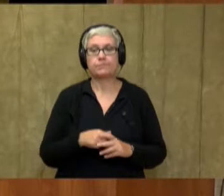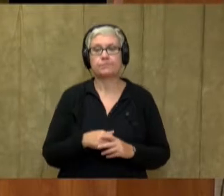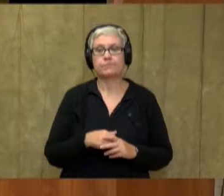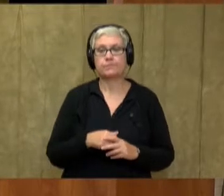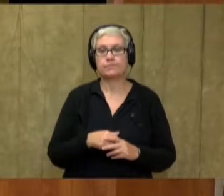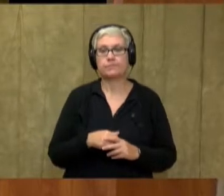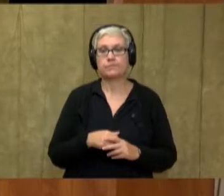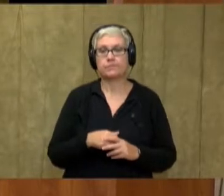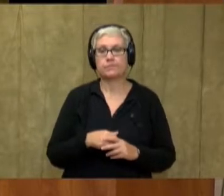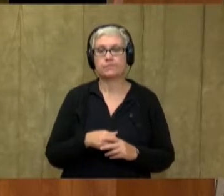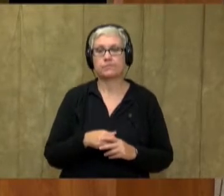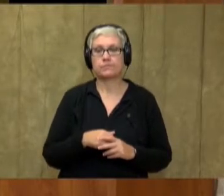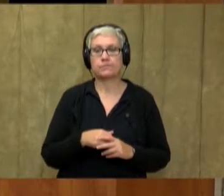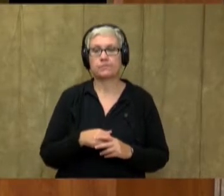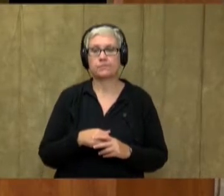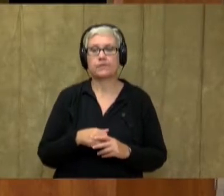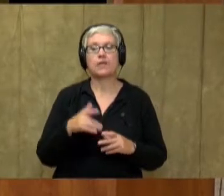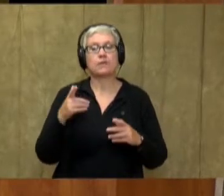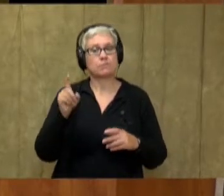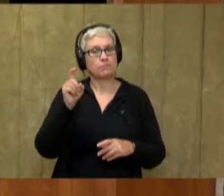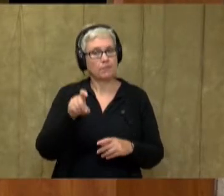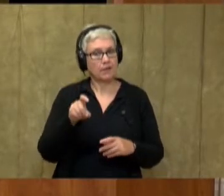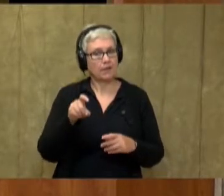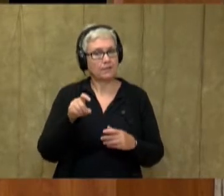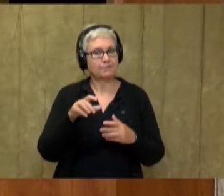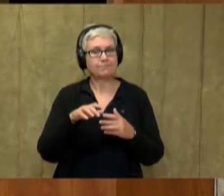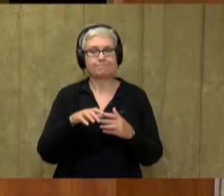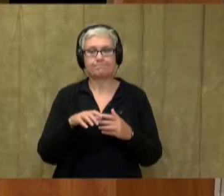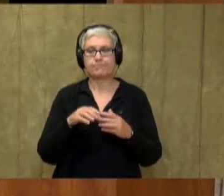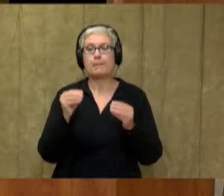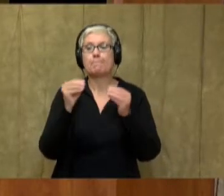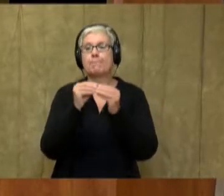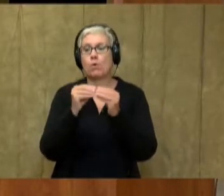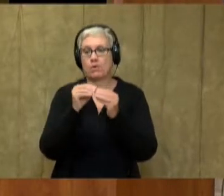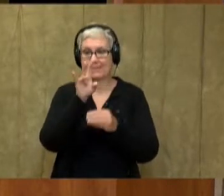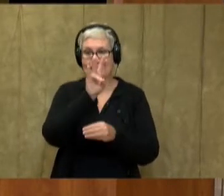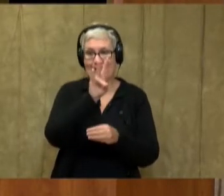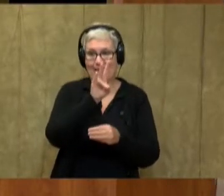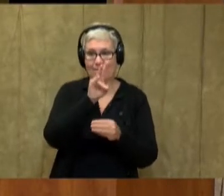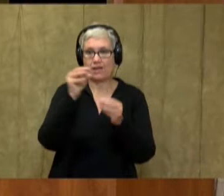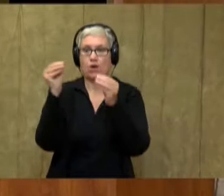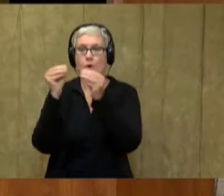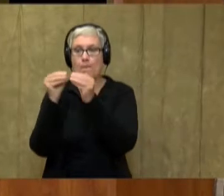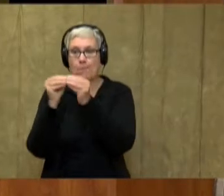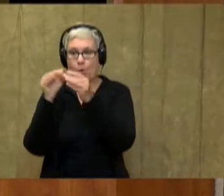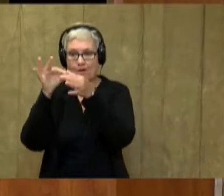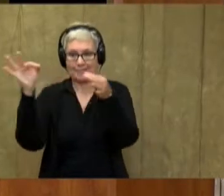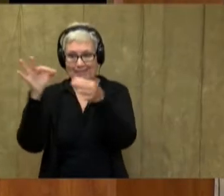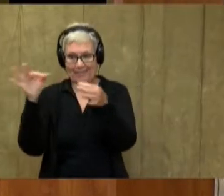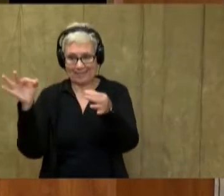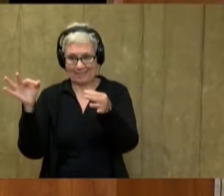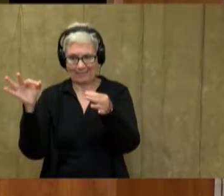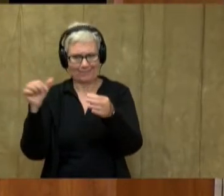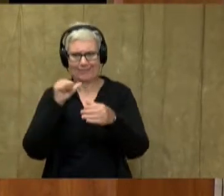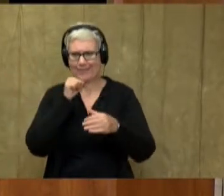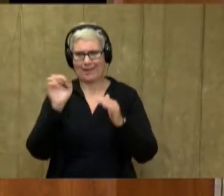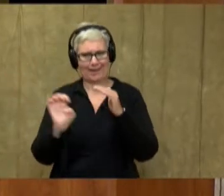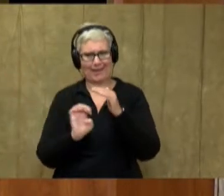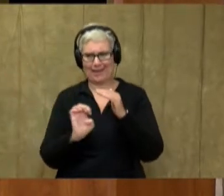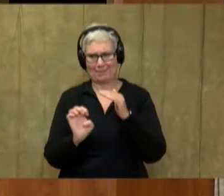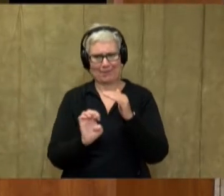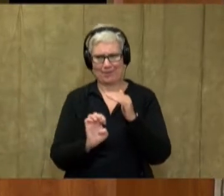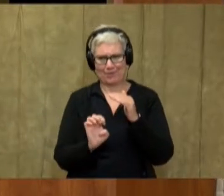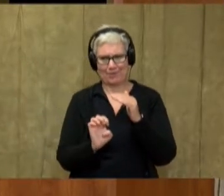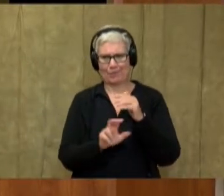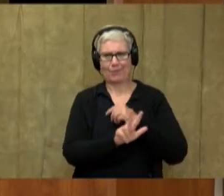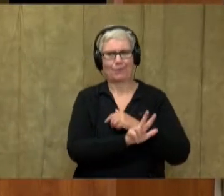any sentences less than 7 sentences. All right, remember, we are not in elementary where that 3 to 5 sentences goes